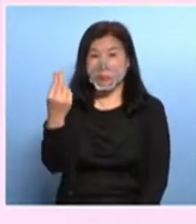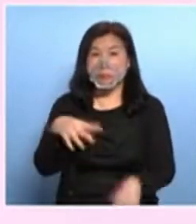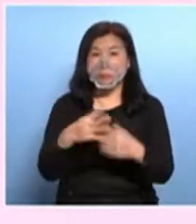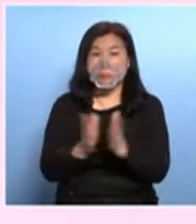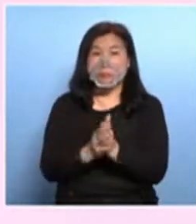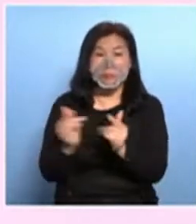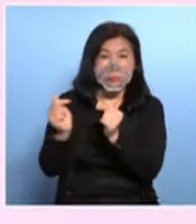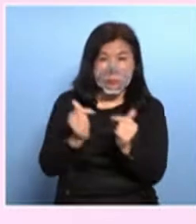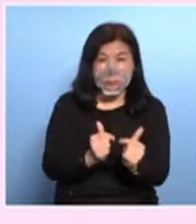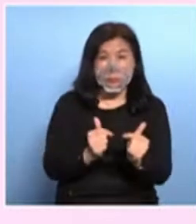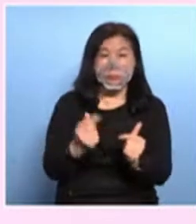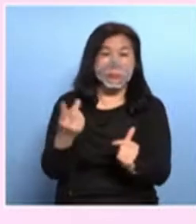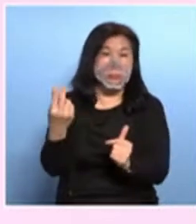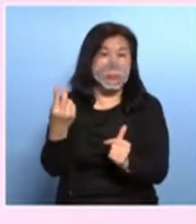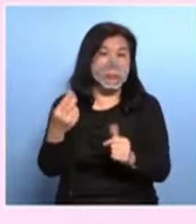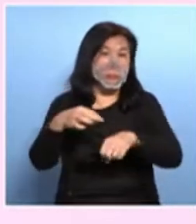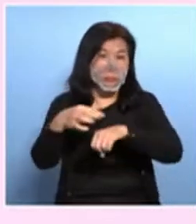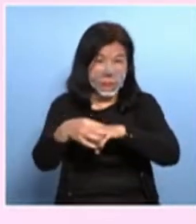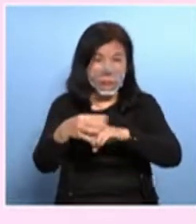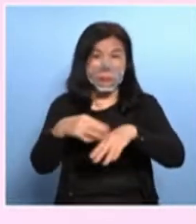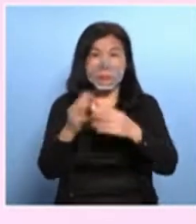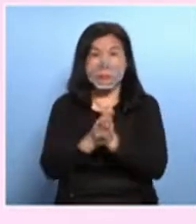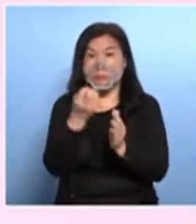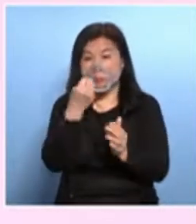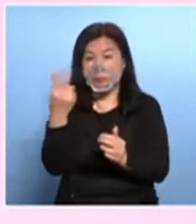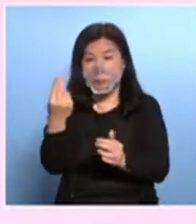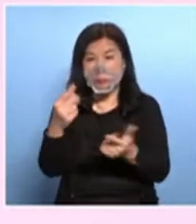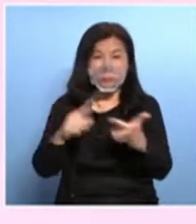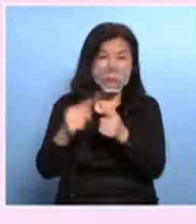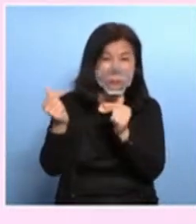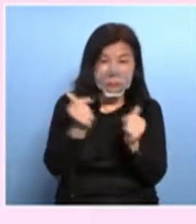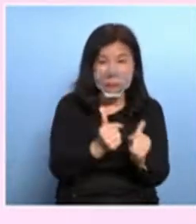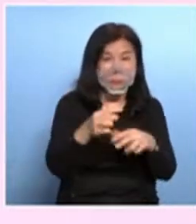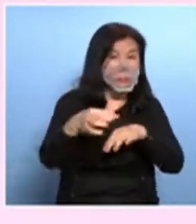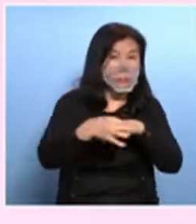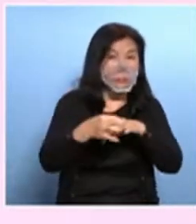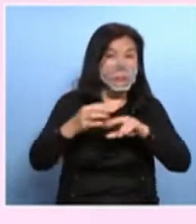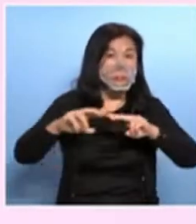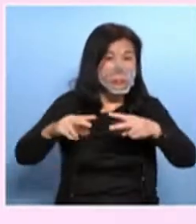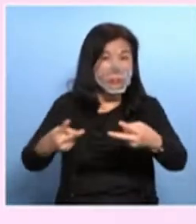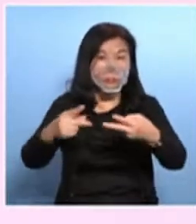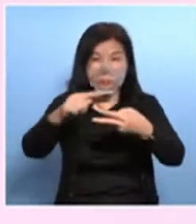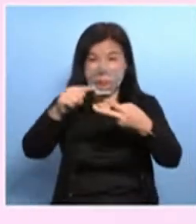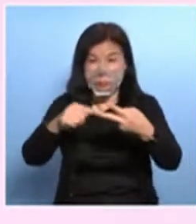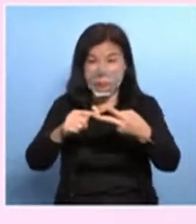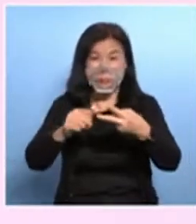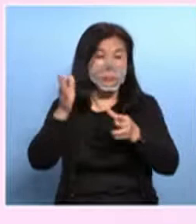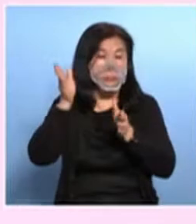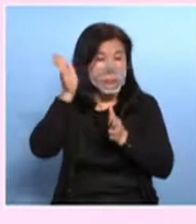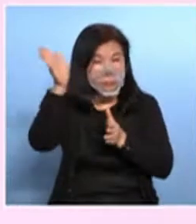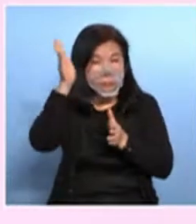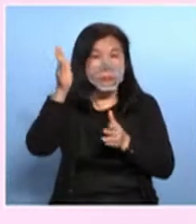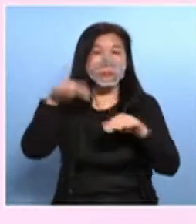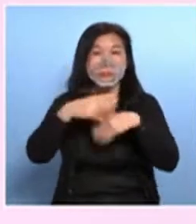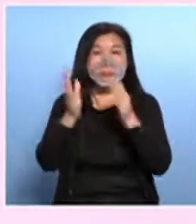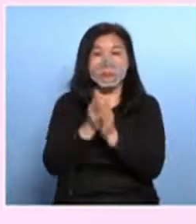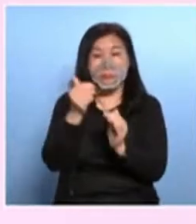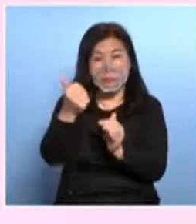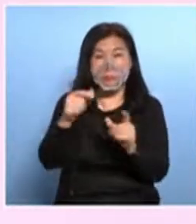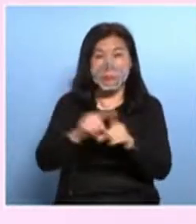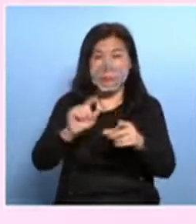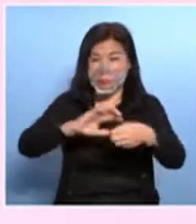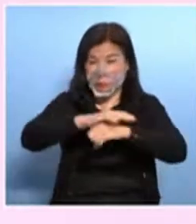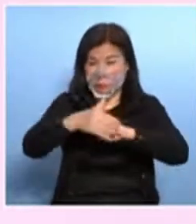Green and sustainable finance. The development of green and sustainable finance in Hong Kong offers promising prospects.